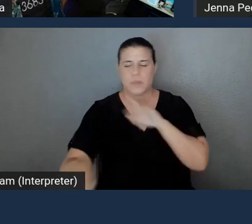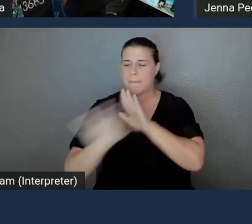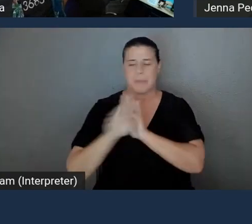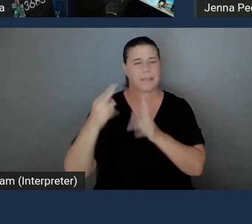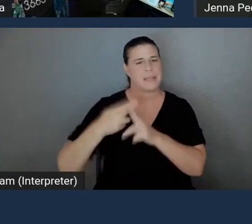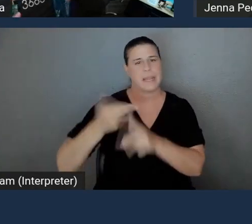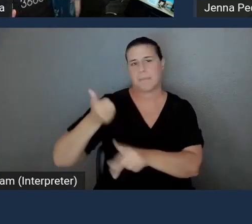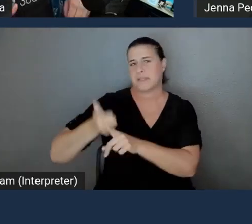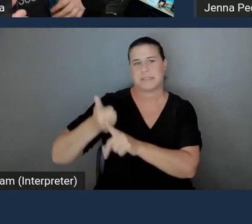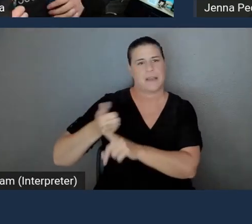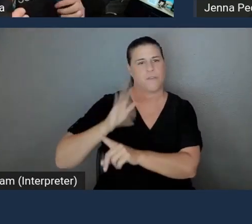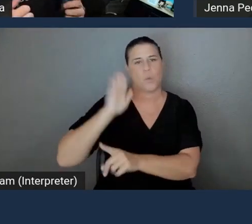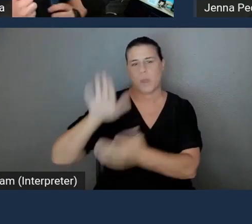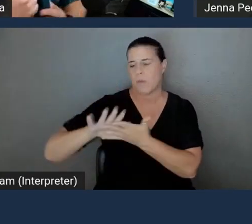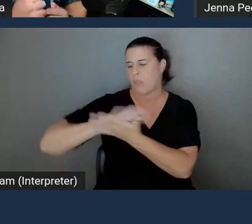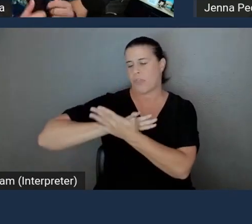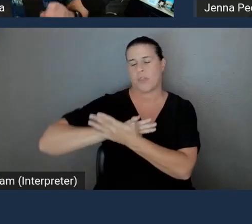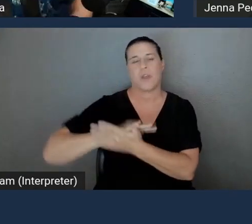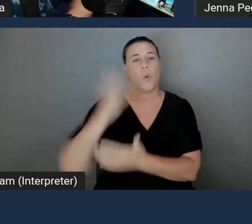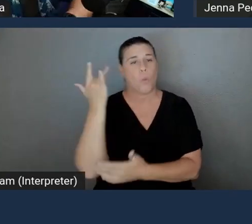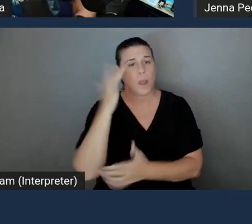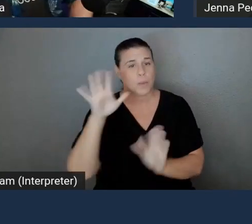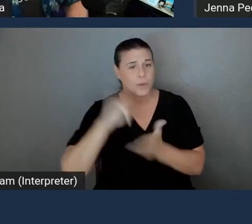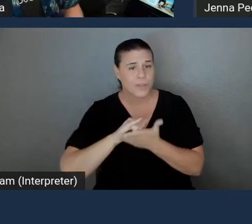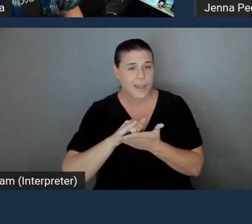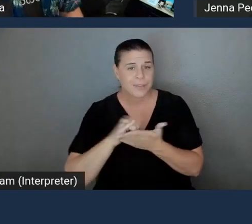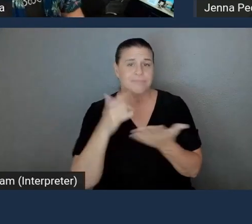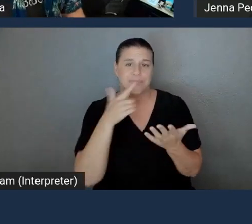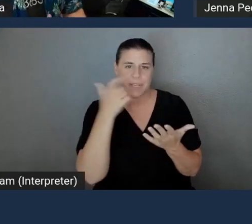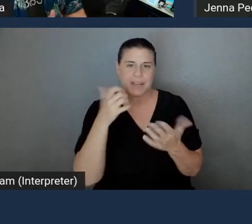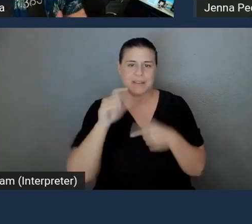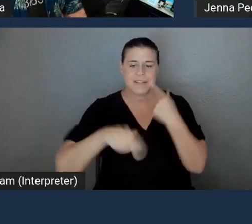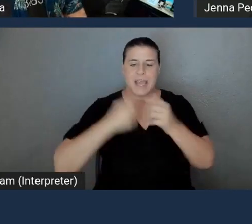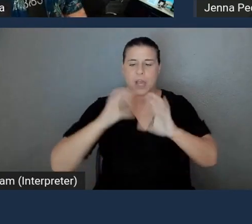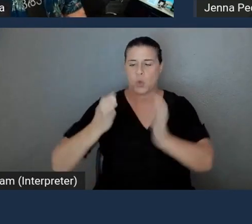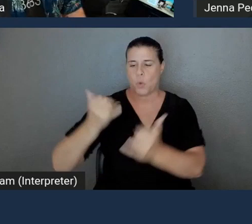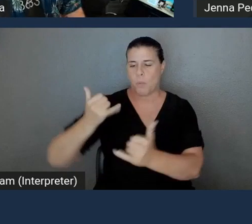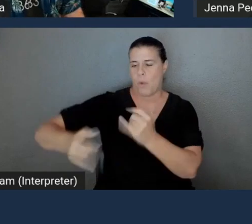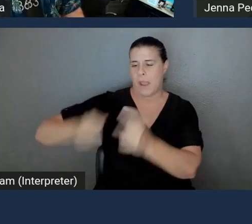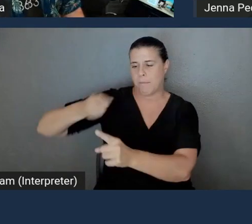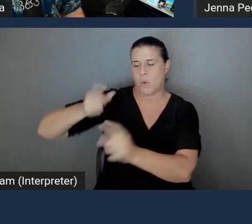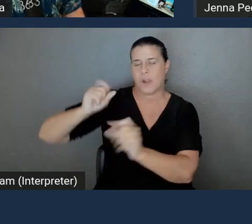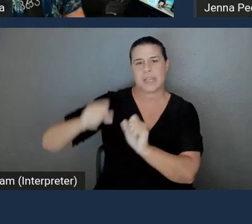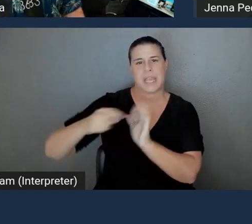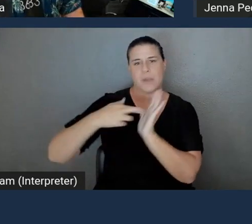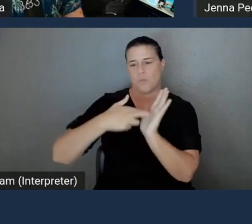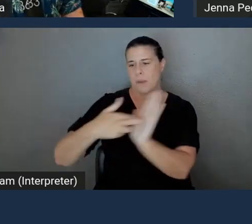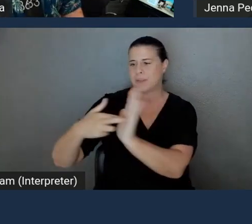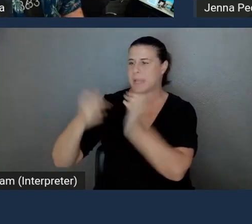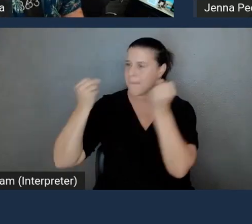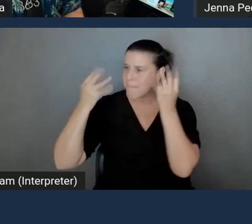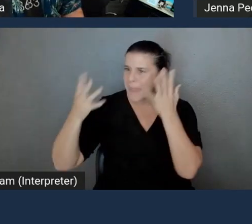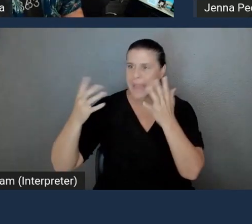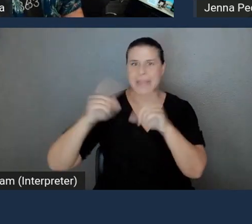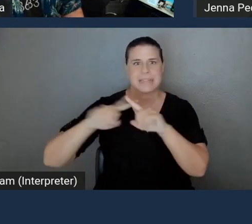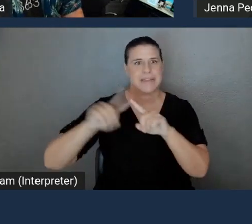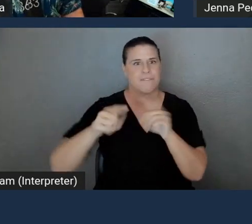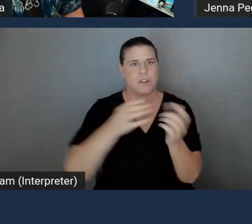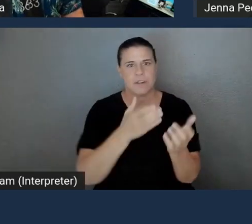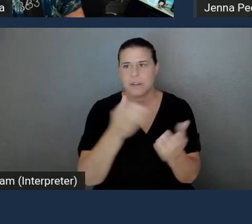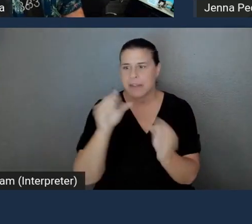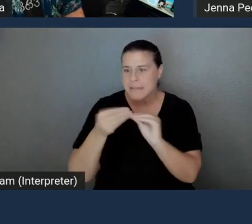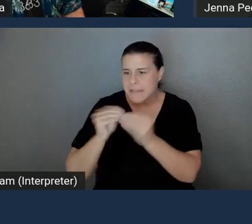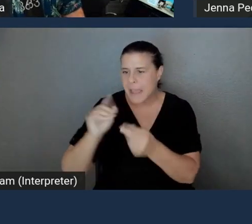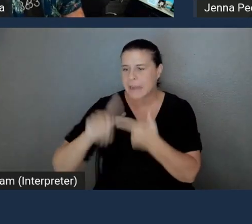itself. But the reason why we do that is obviously that global endpoint can be representing a lot of buckets and a lot of data and a lot of